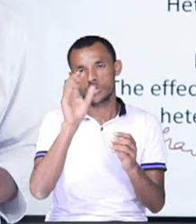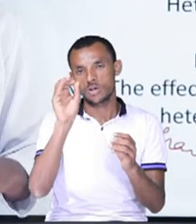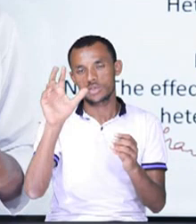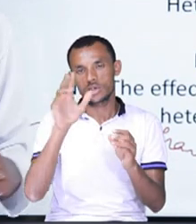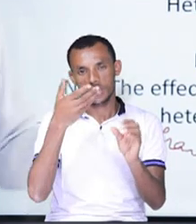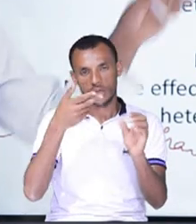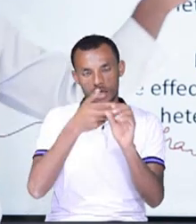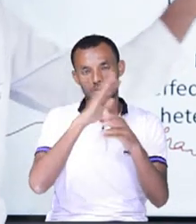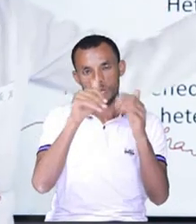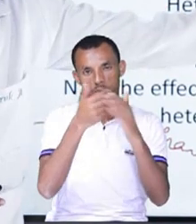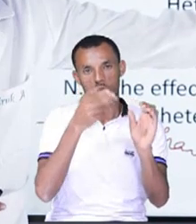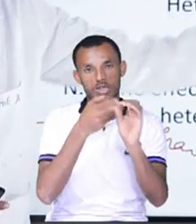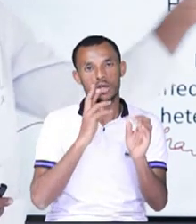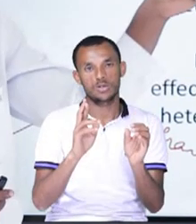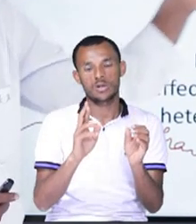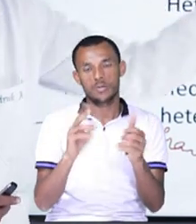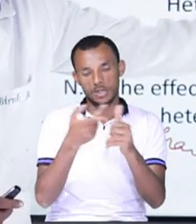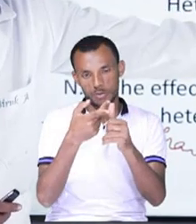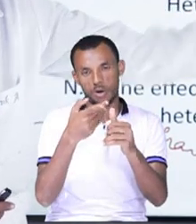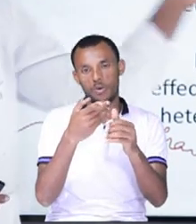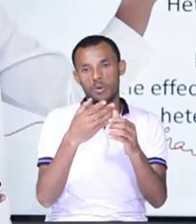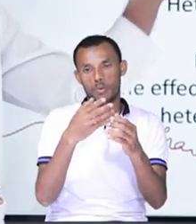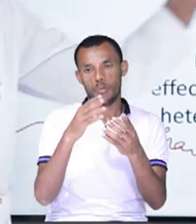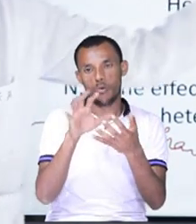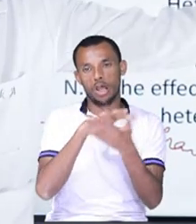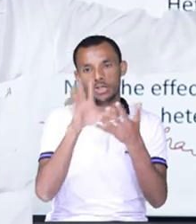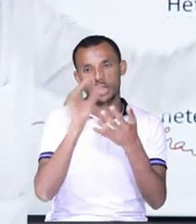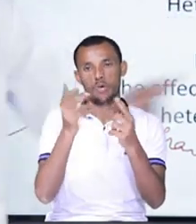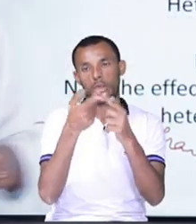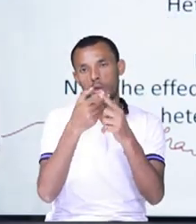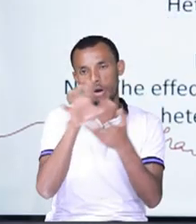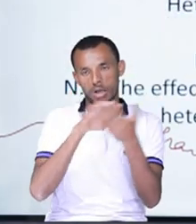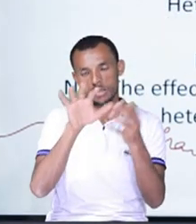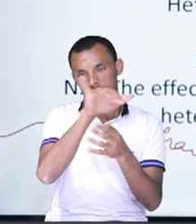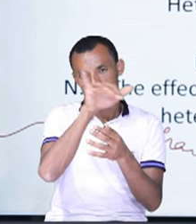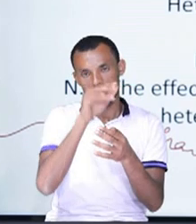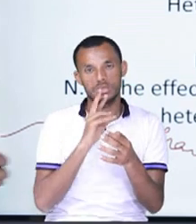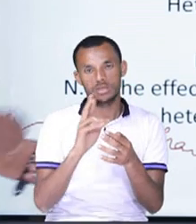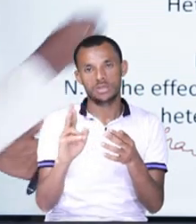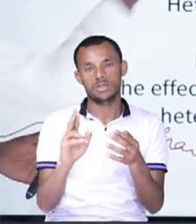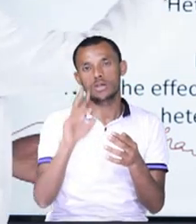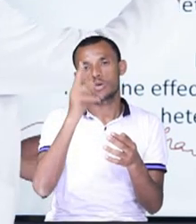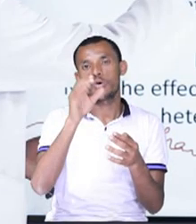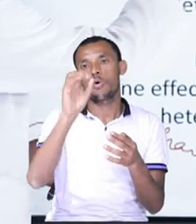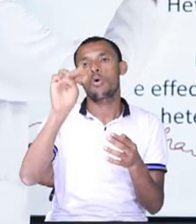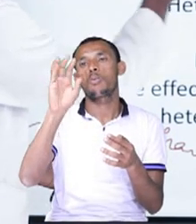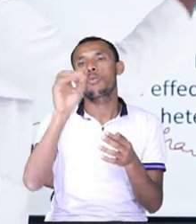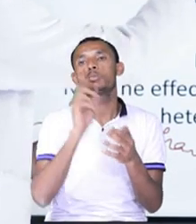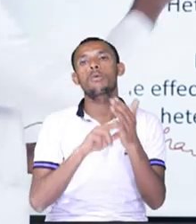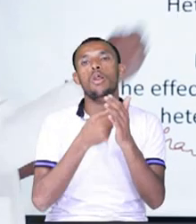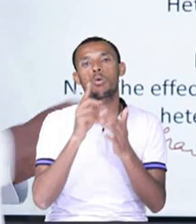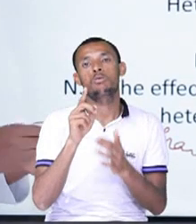gas. The first reaction and the second reaction is what? Homogeneous reaction. Student, you know homo?